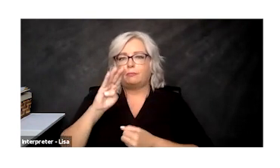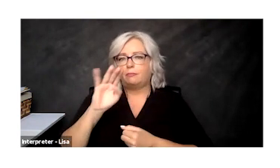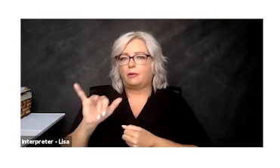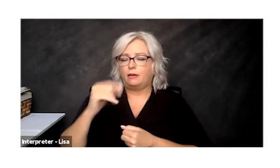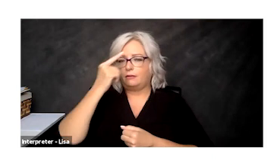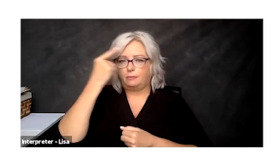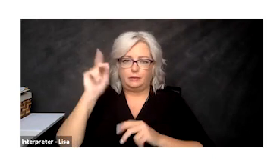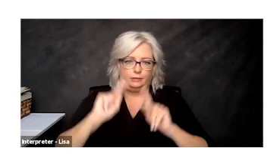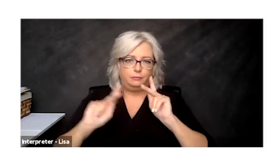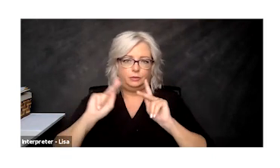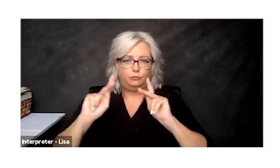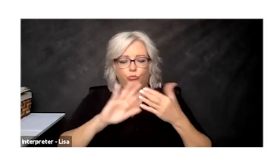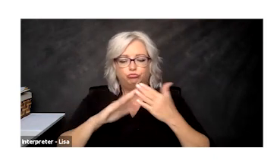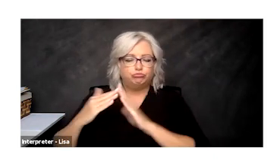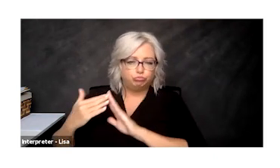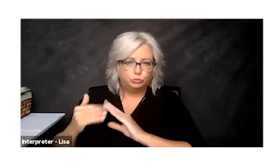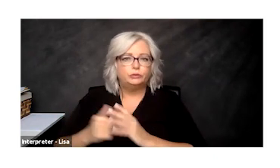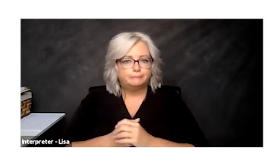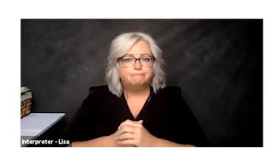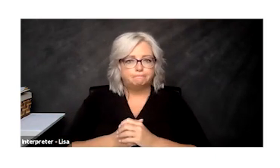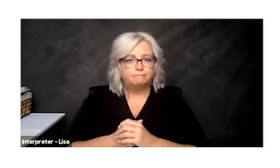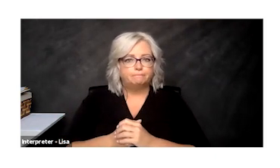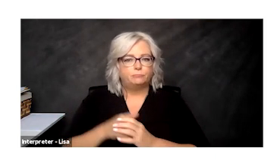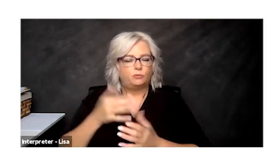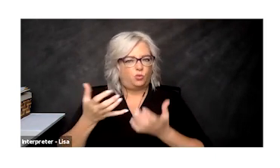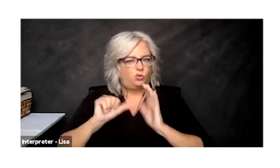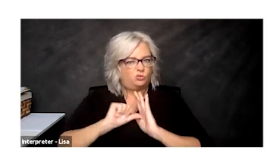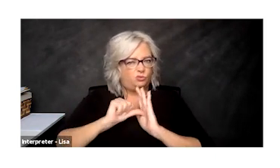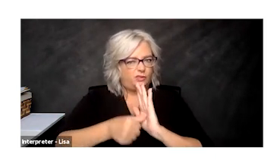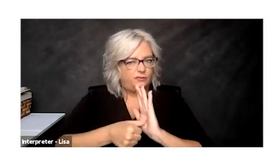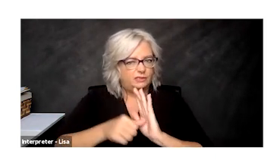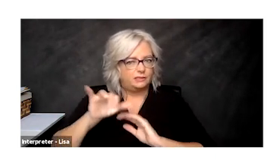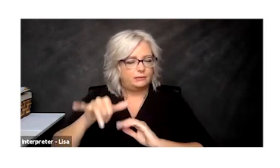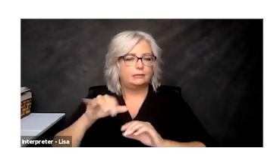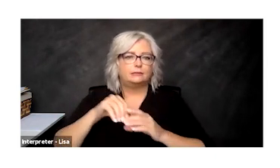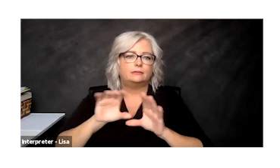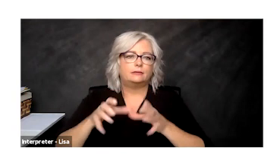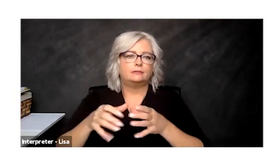consumers. So that's an important dynamic that we want to highlight in this class.